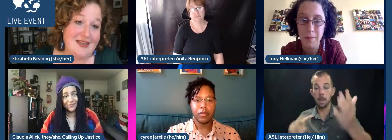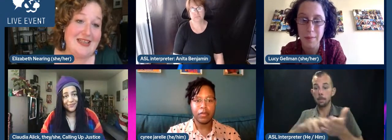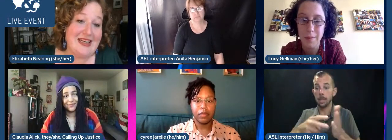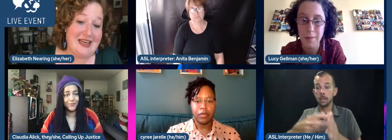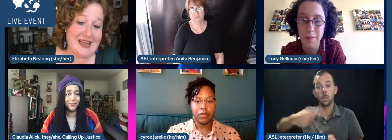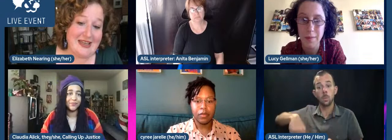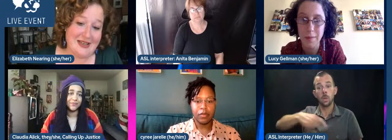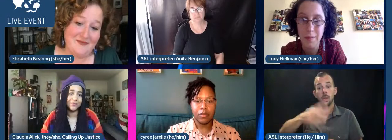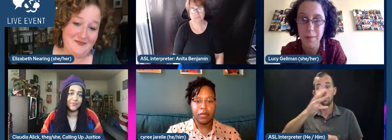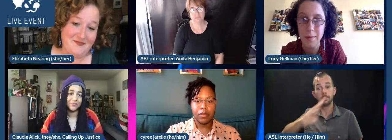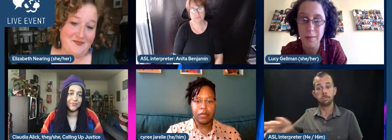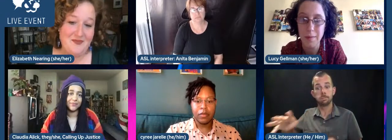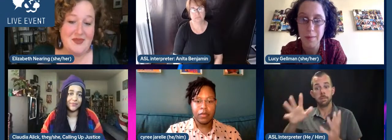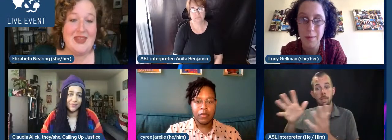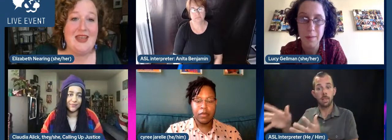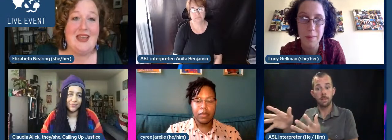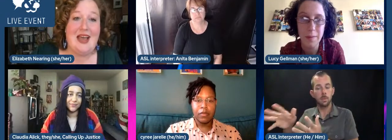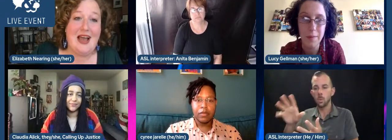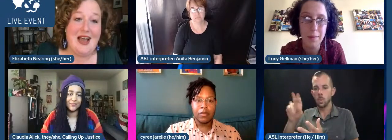kindred, needed.